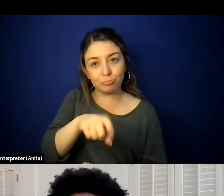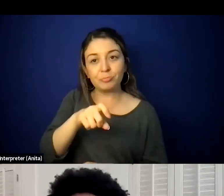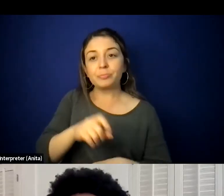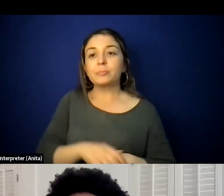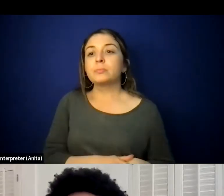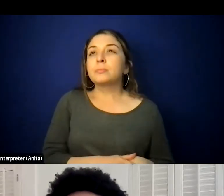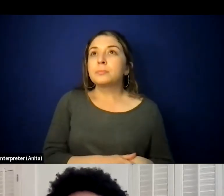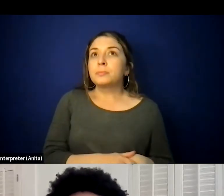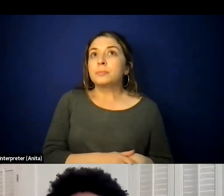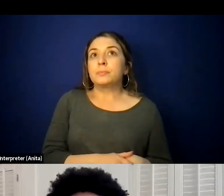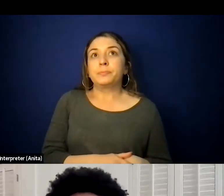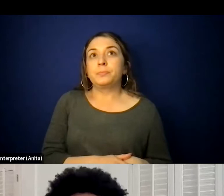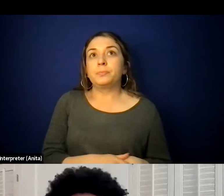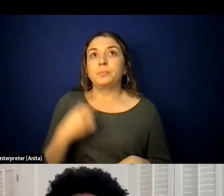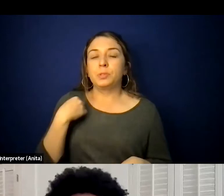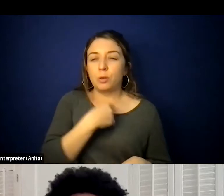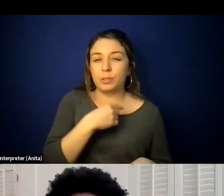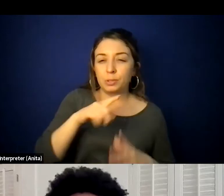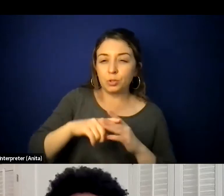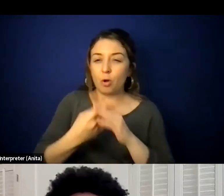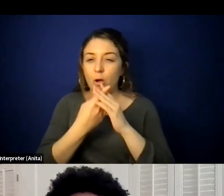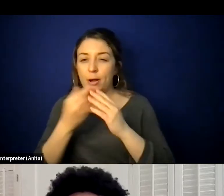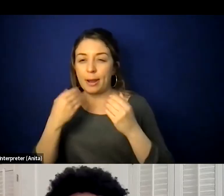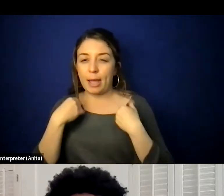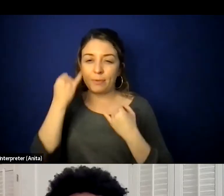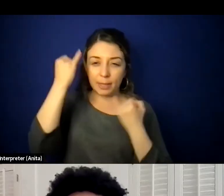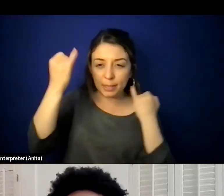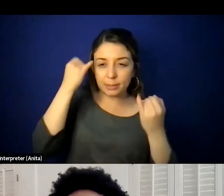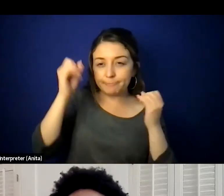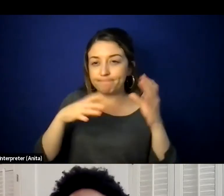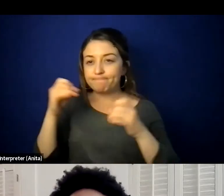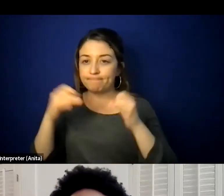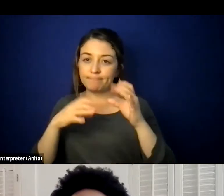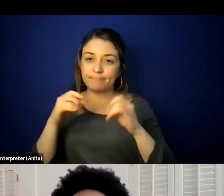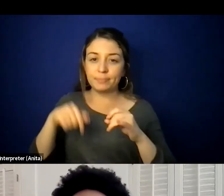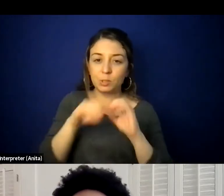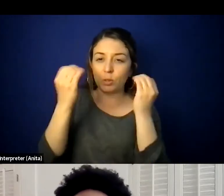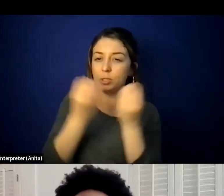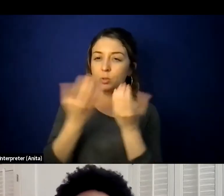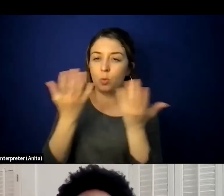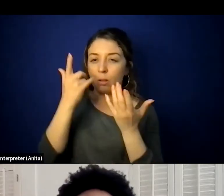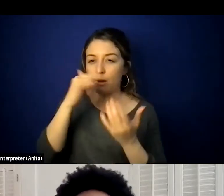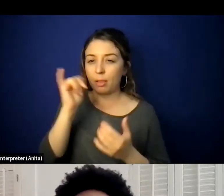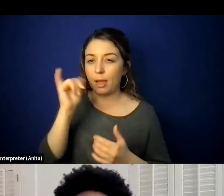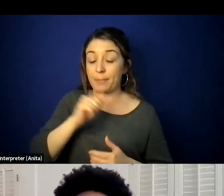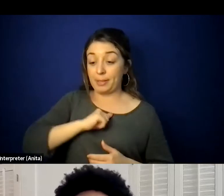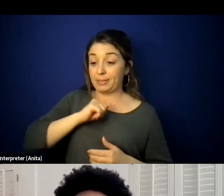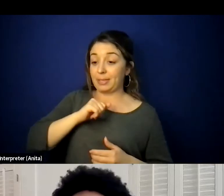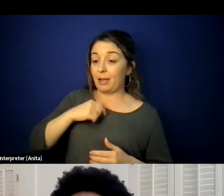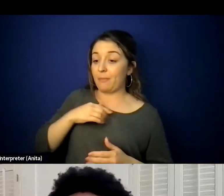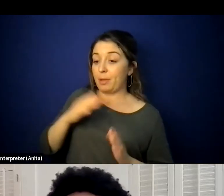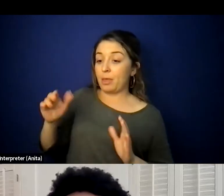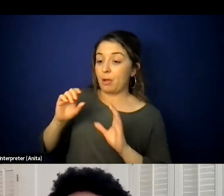we started kind of conceptualizing this organization, myself and my colleague, Tracy